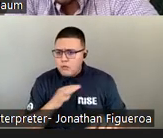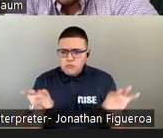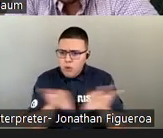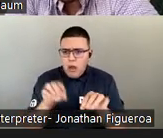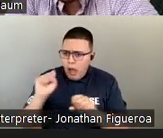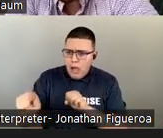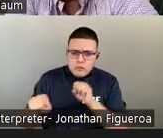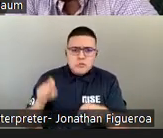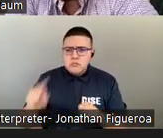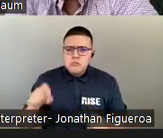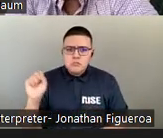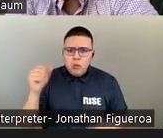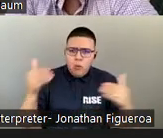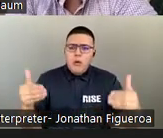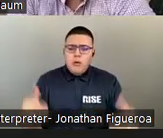questions, ask.